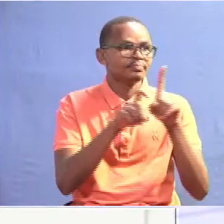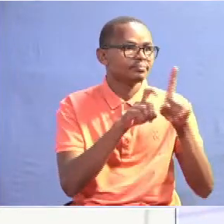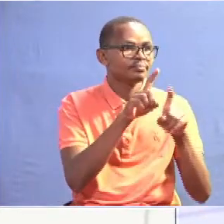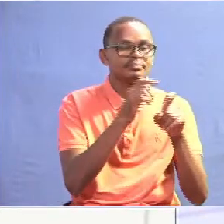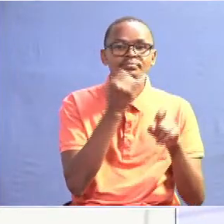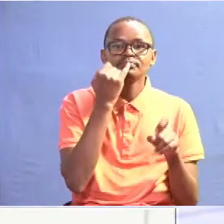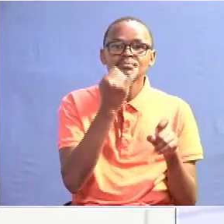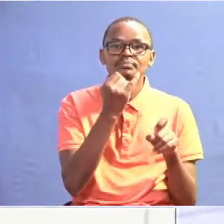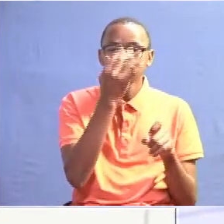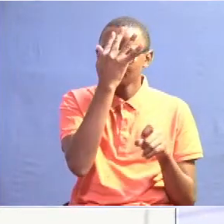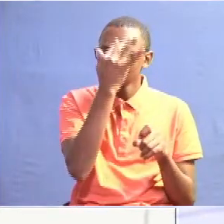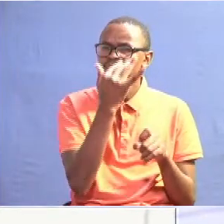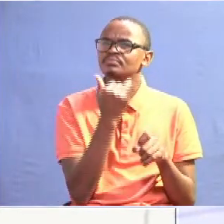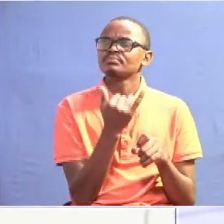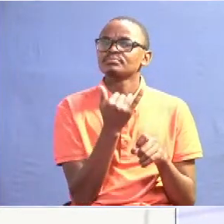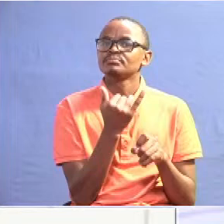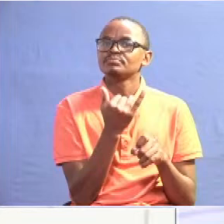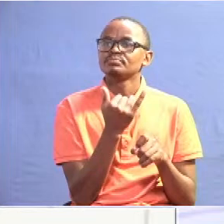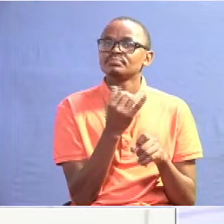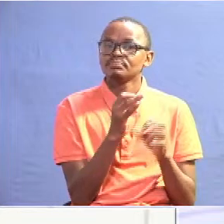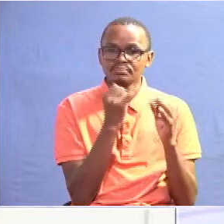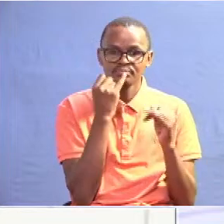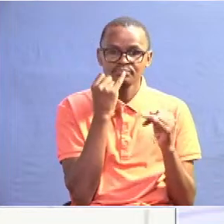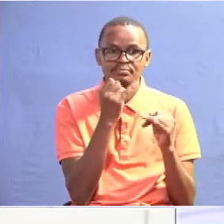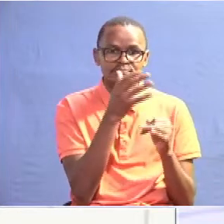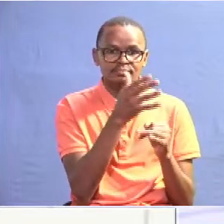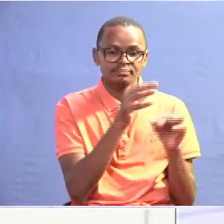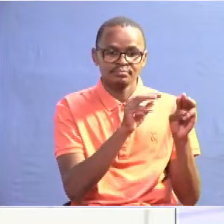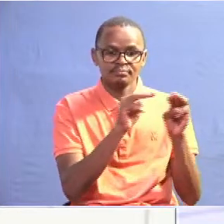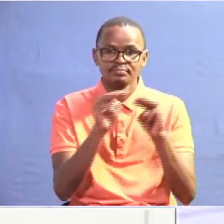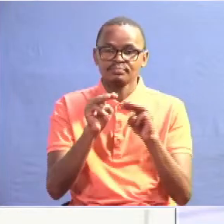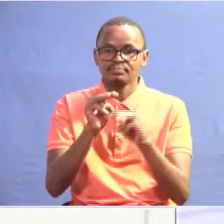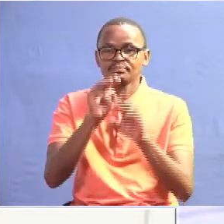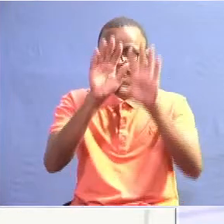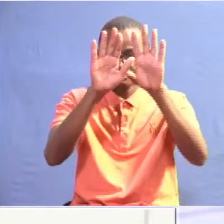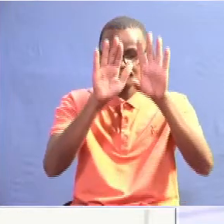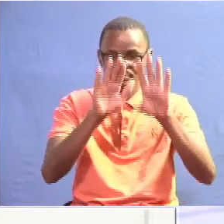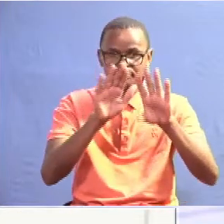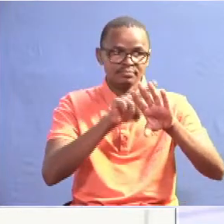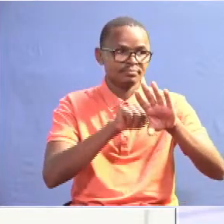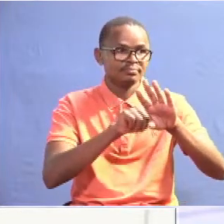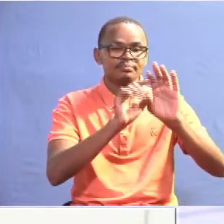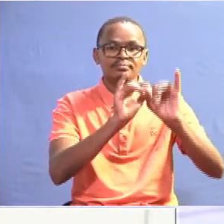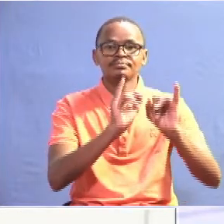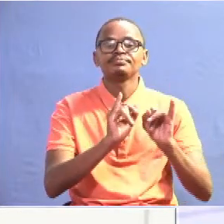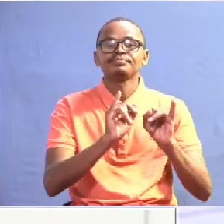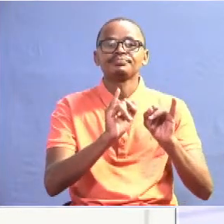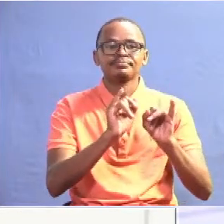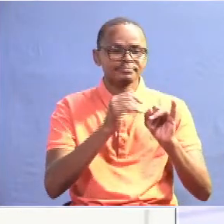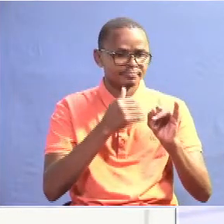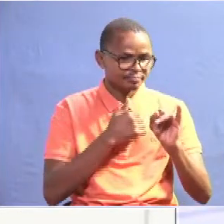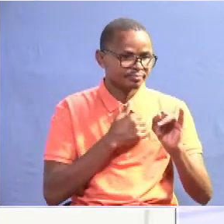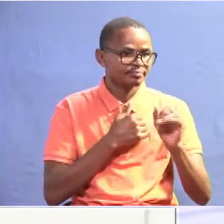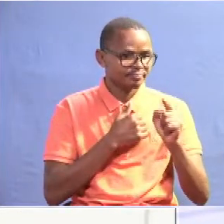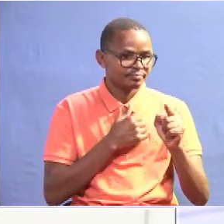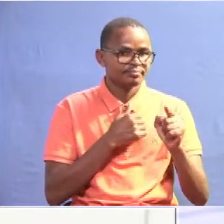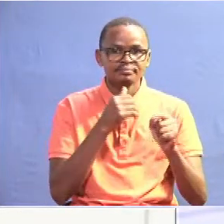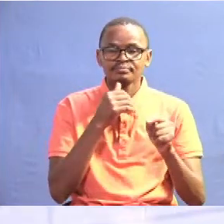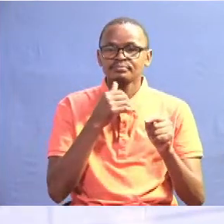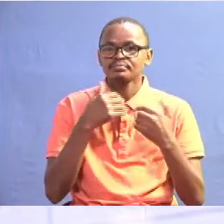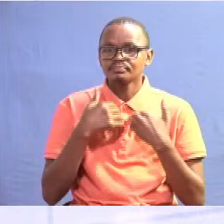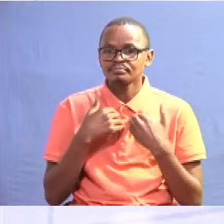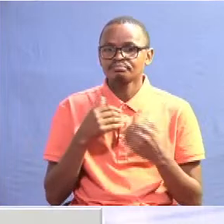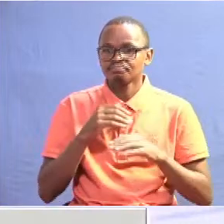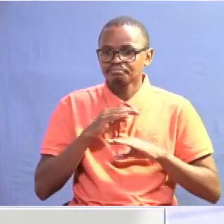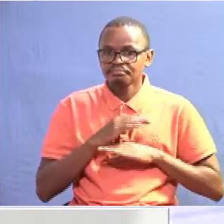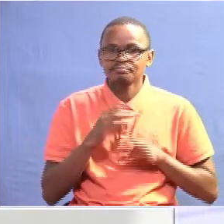is, why is this move necessary at this particular time? Do we have, or rather don't we have